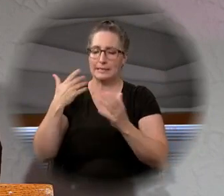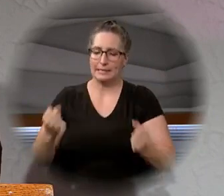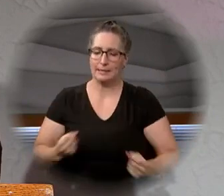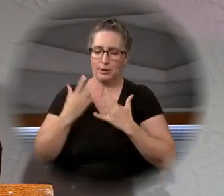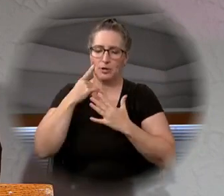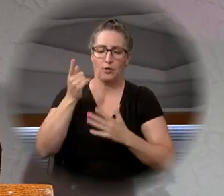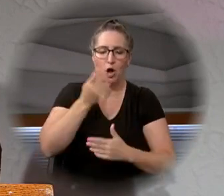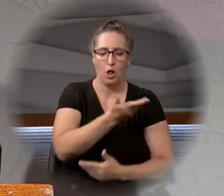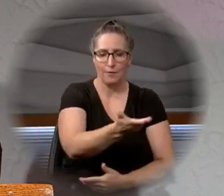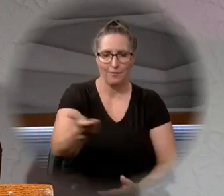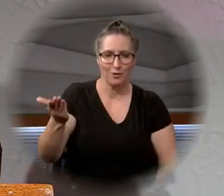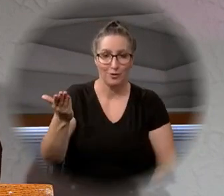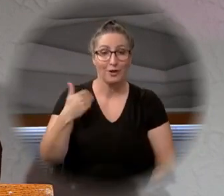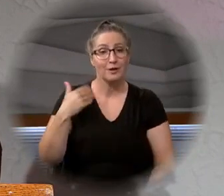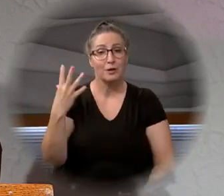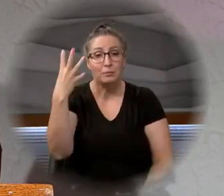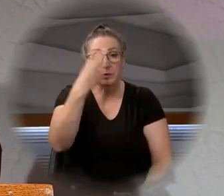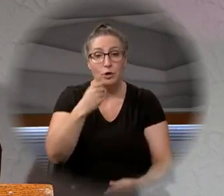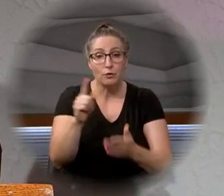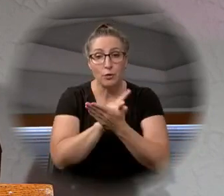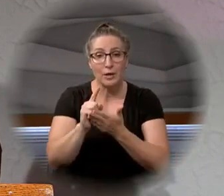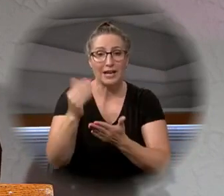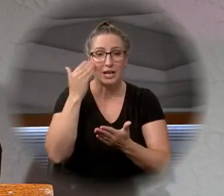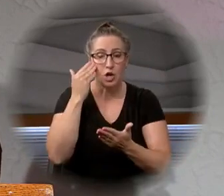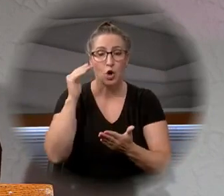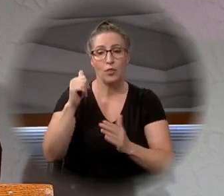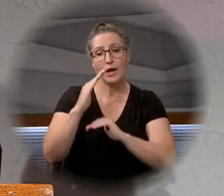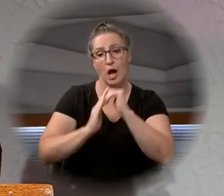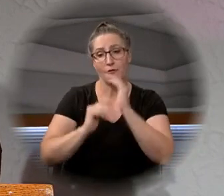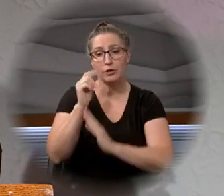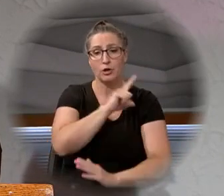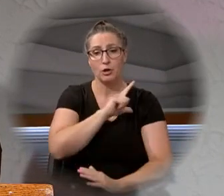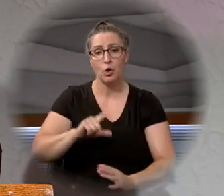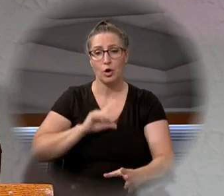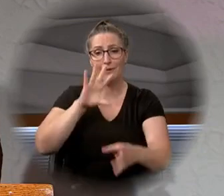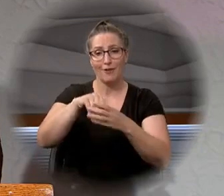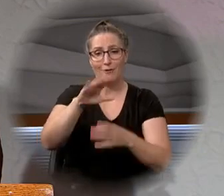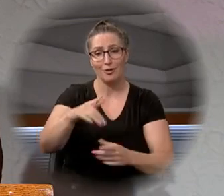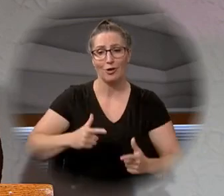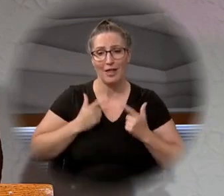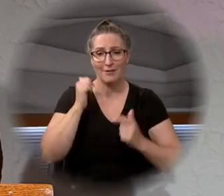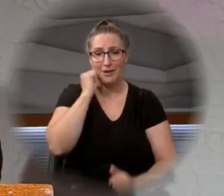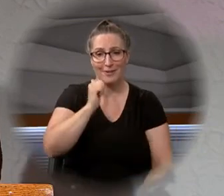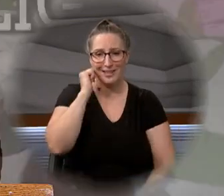May you have a beautiful week and know the comfort of the Lord in your lives.